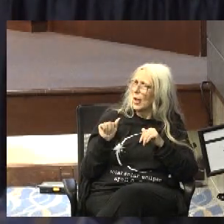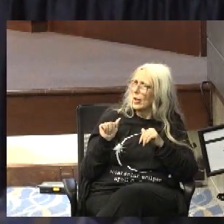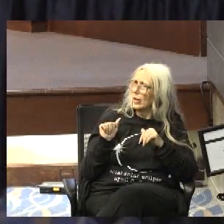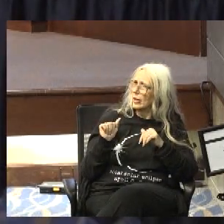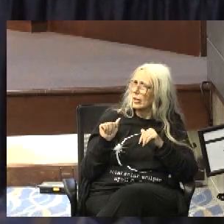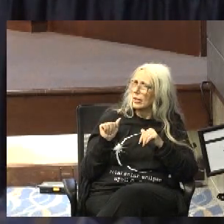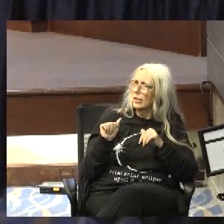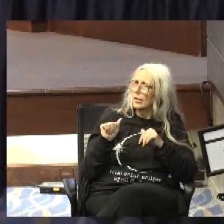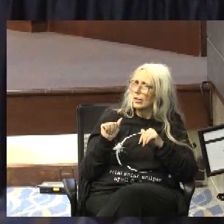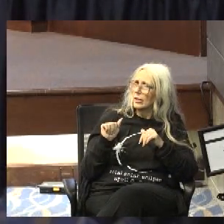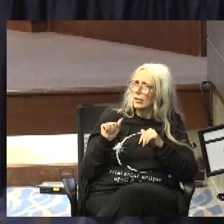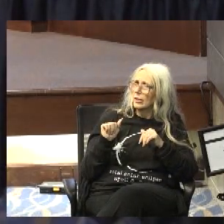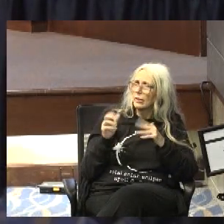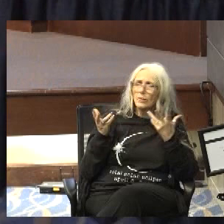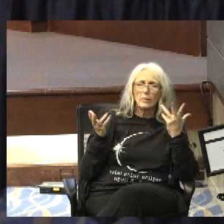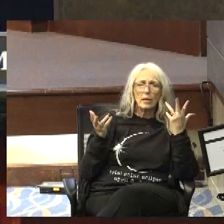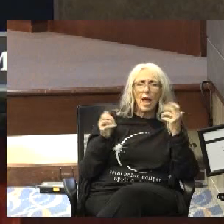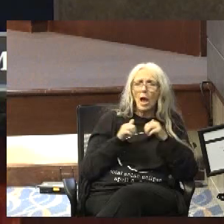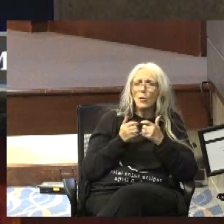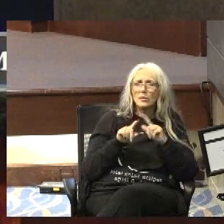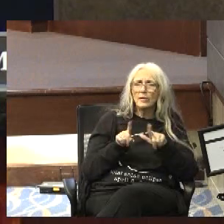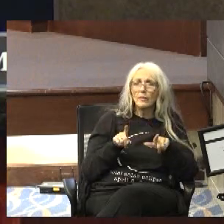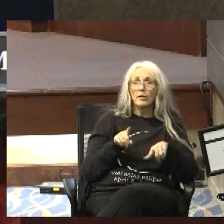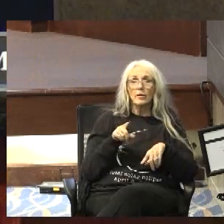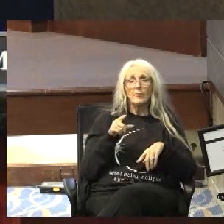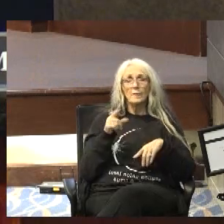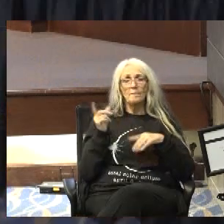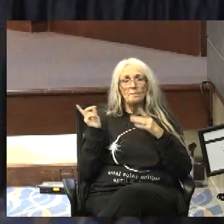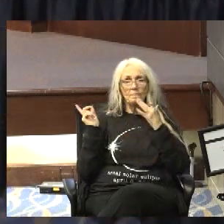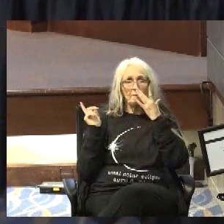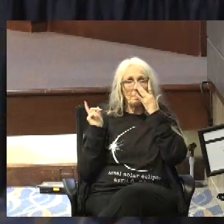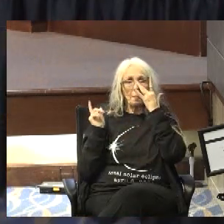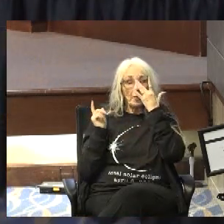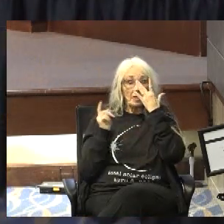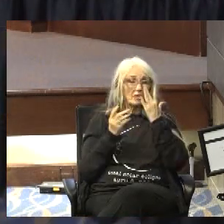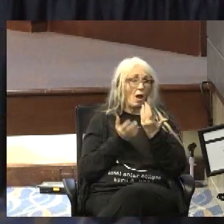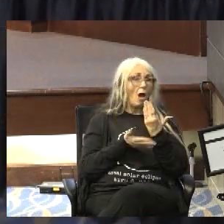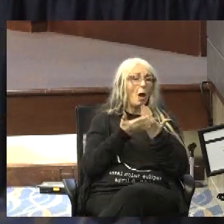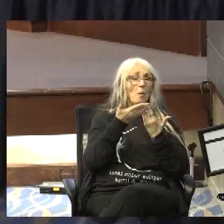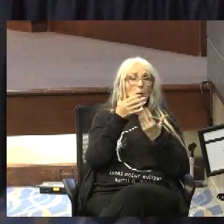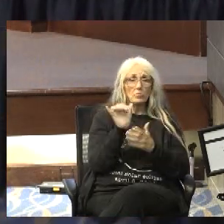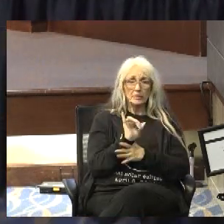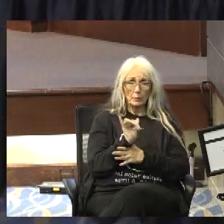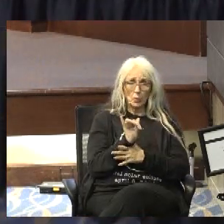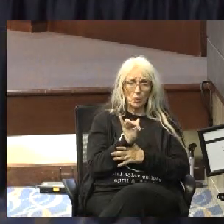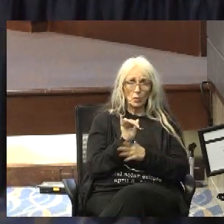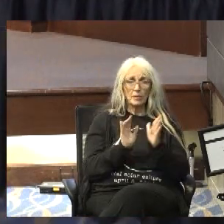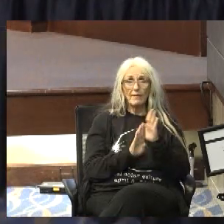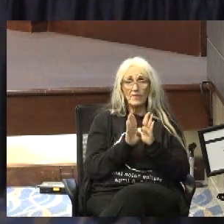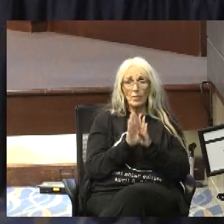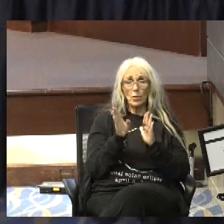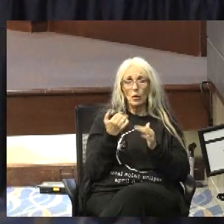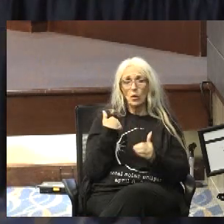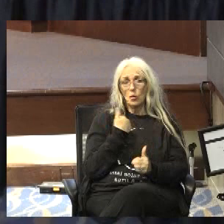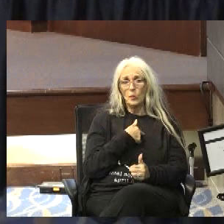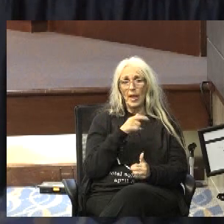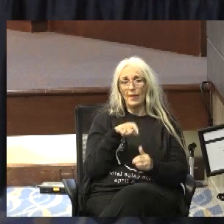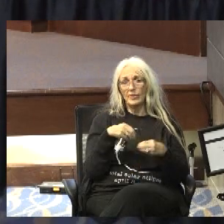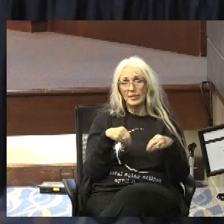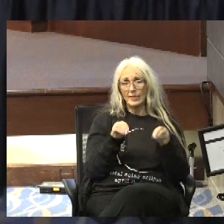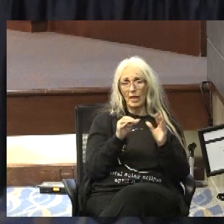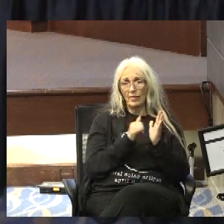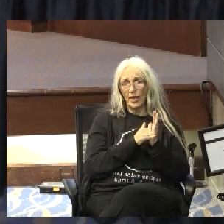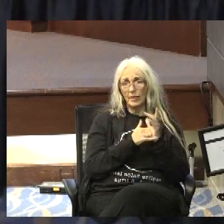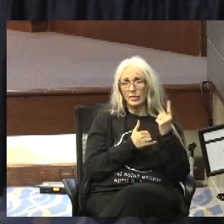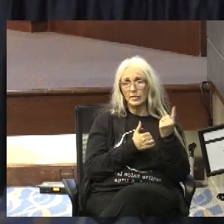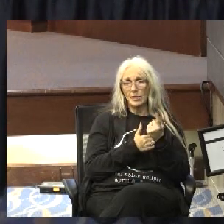We're not used to MMDs right here. Is there a? It's actually fairly similar. I mean, us as a developer, we're gonna have to sell that value to